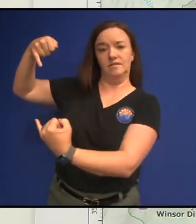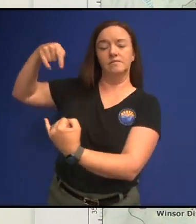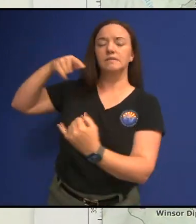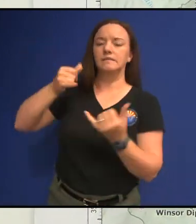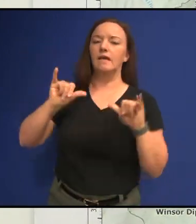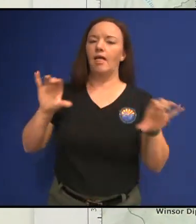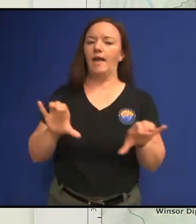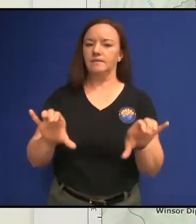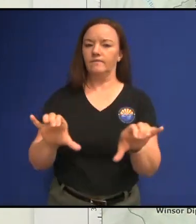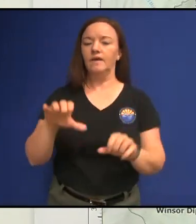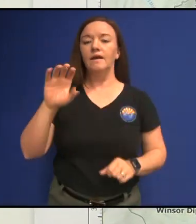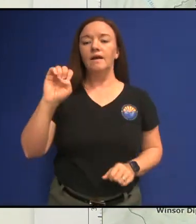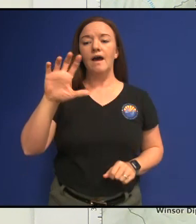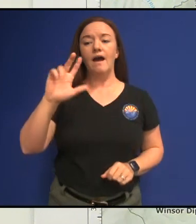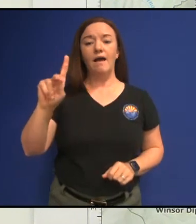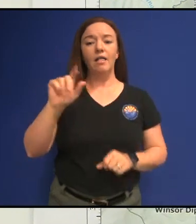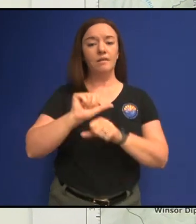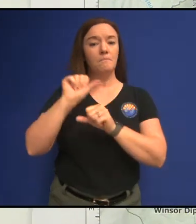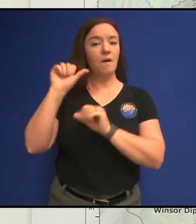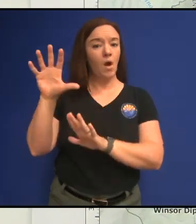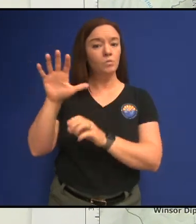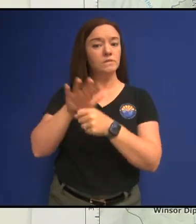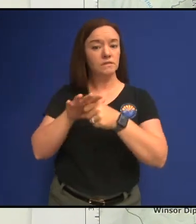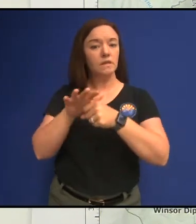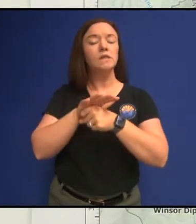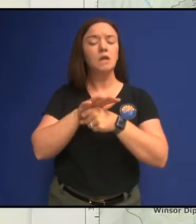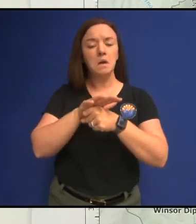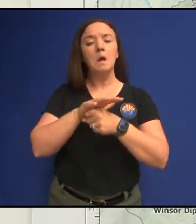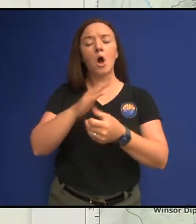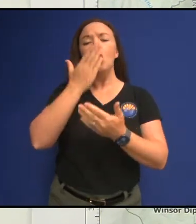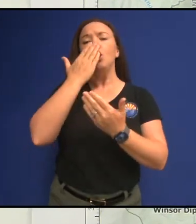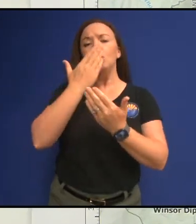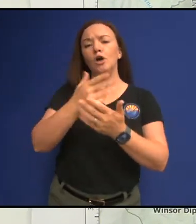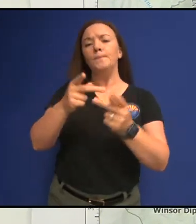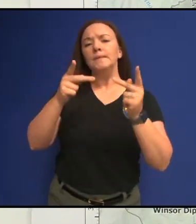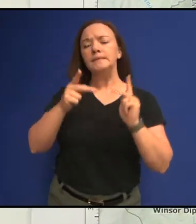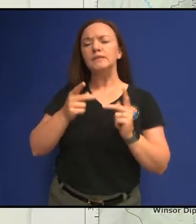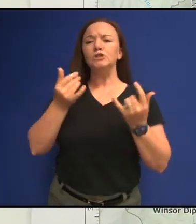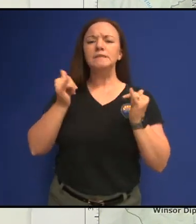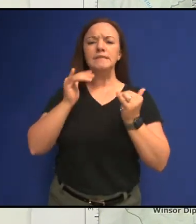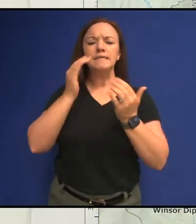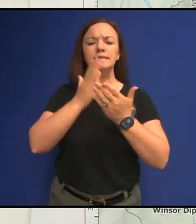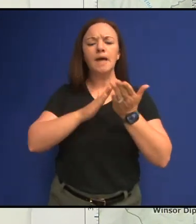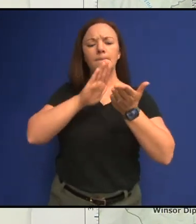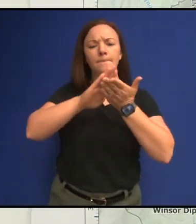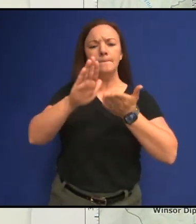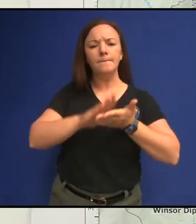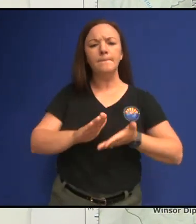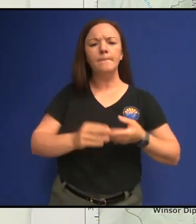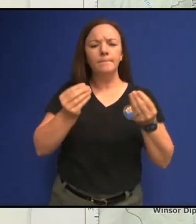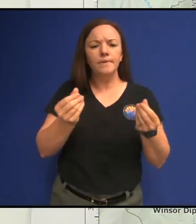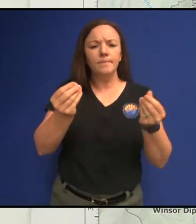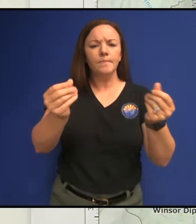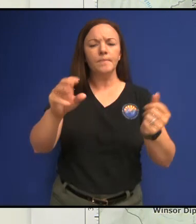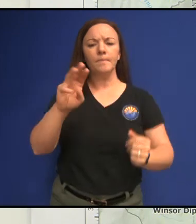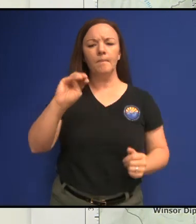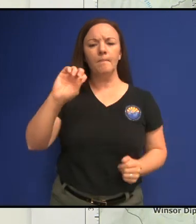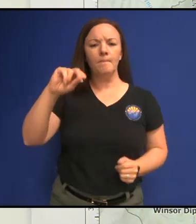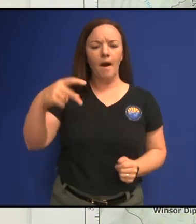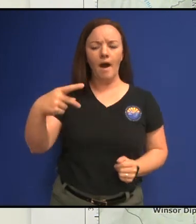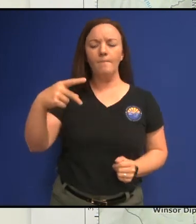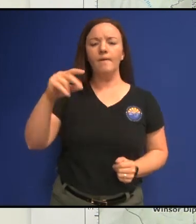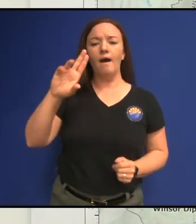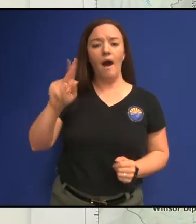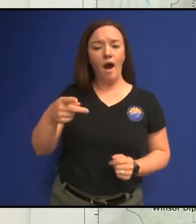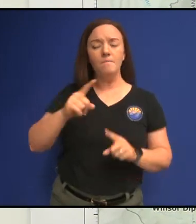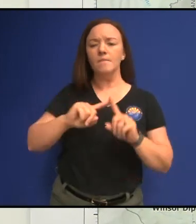stuff around Elk Mountain is in a pretty good spot. There's still a little bit of mop up, but there is no threat to the lines at this point.